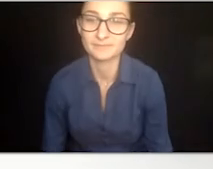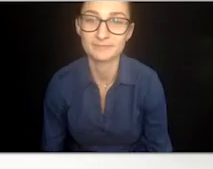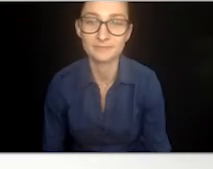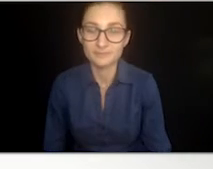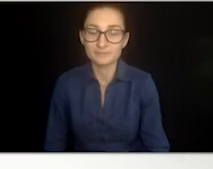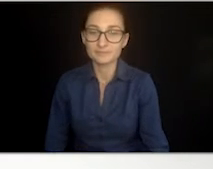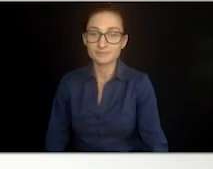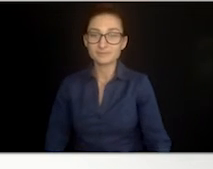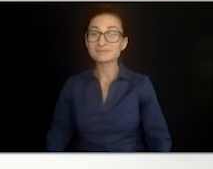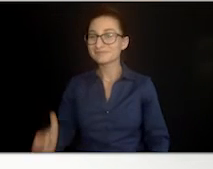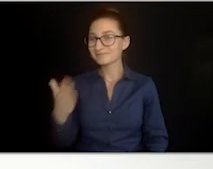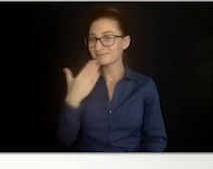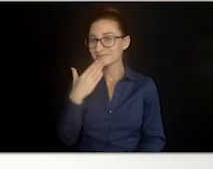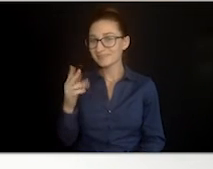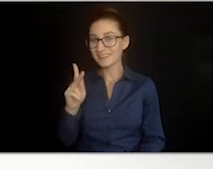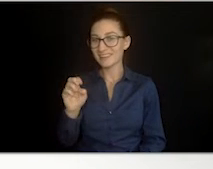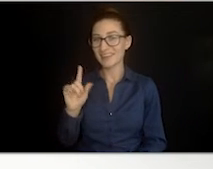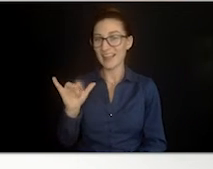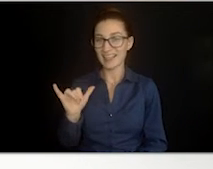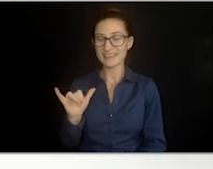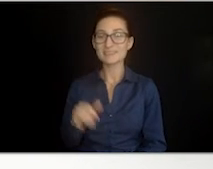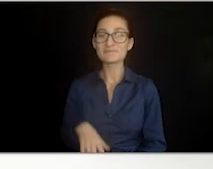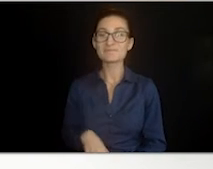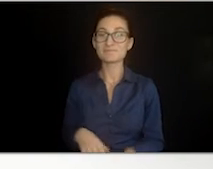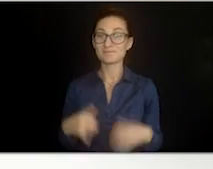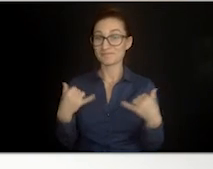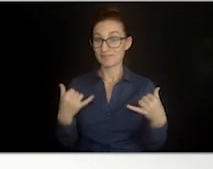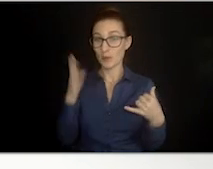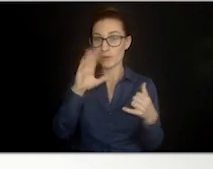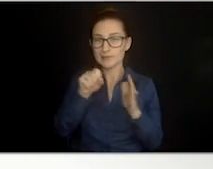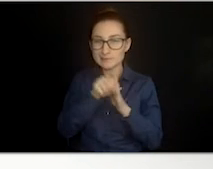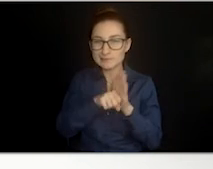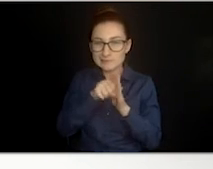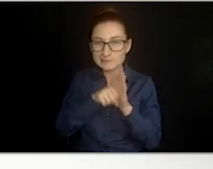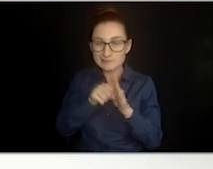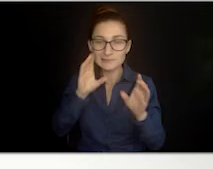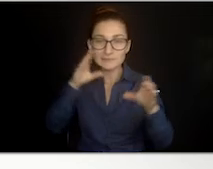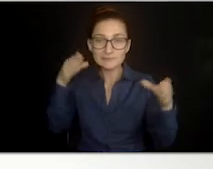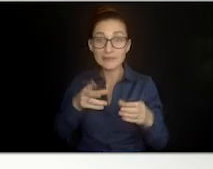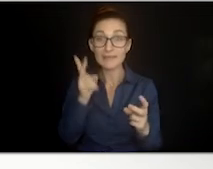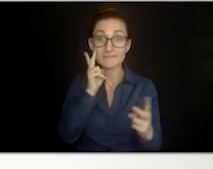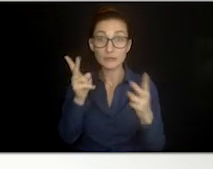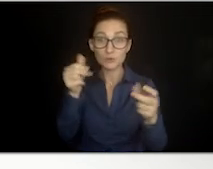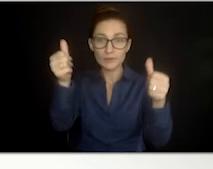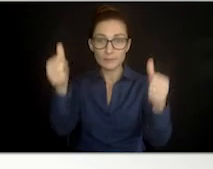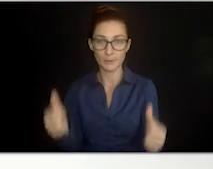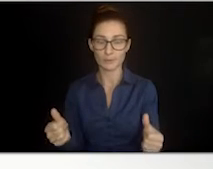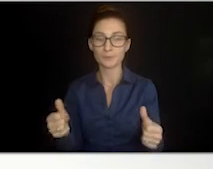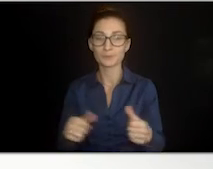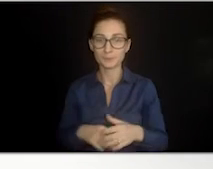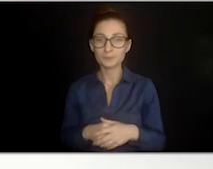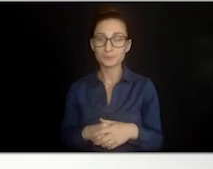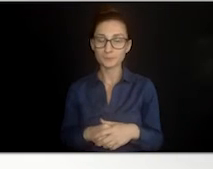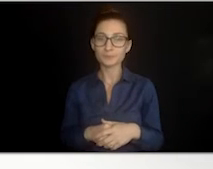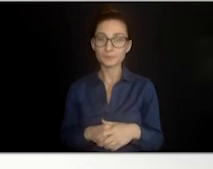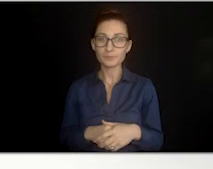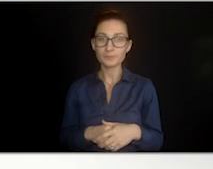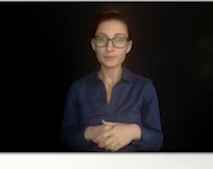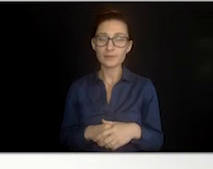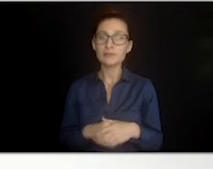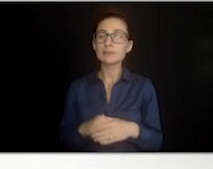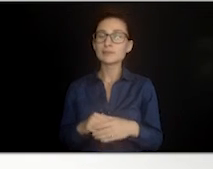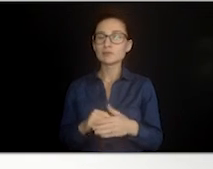Thank you, Kelly. Okay, we're going to hone in now specifically on students with visual impairments. And just for a